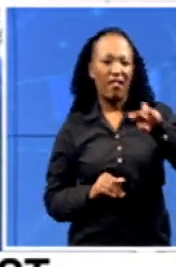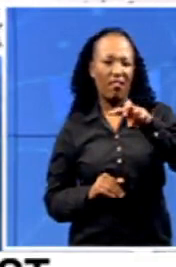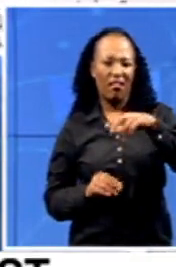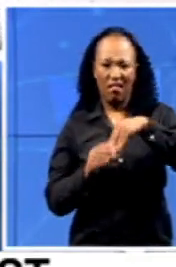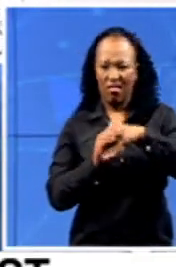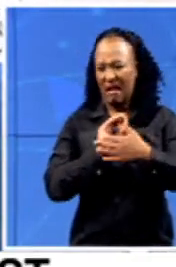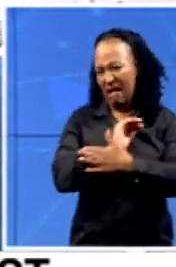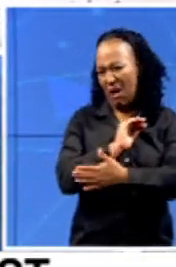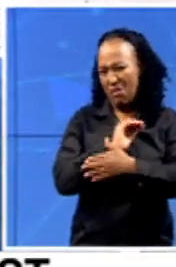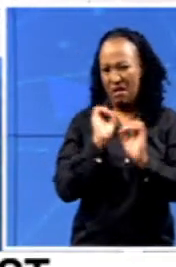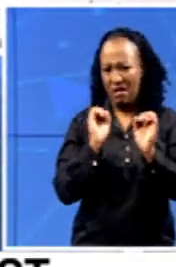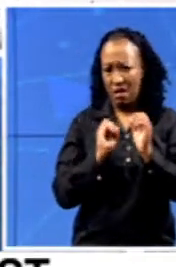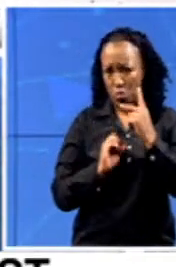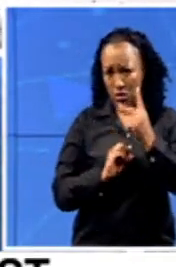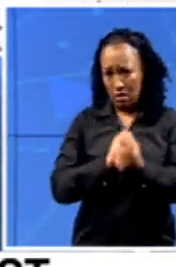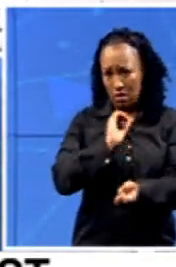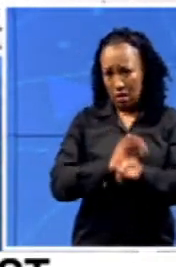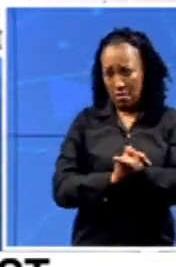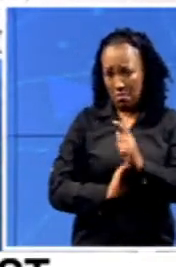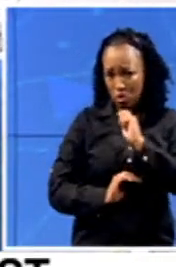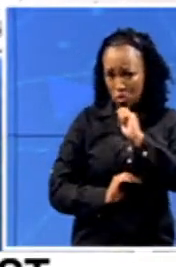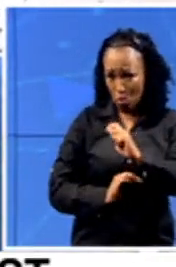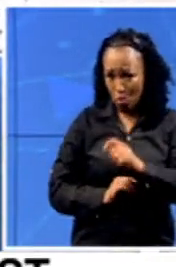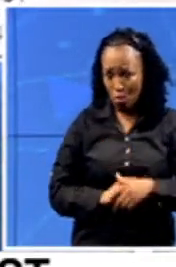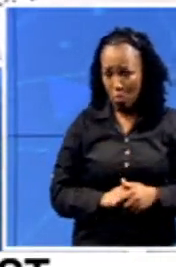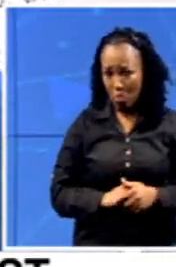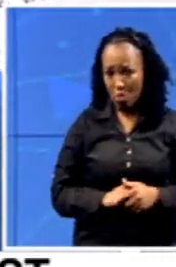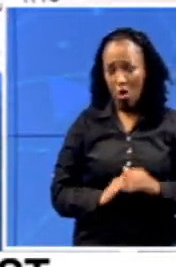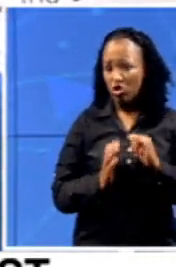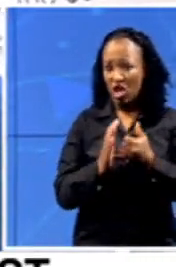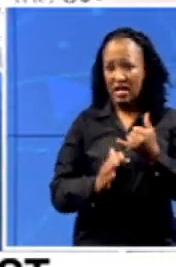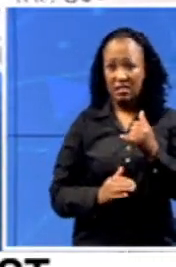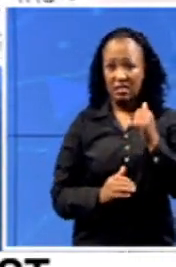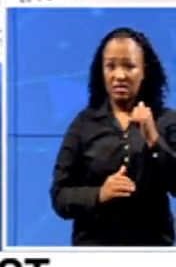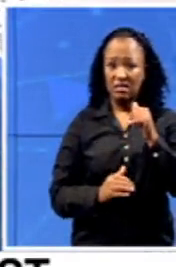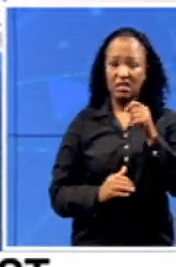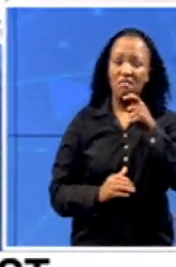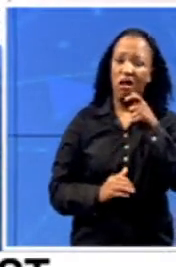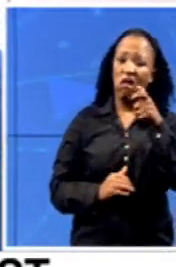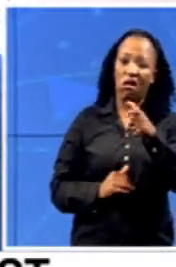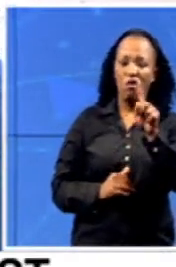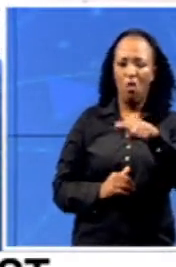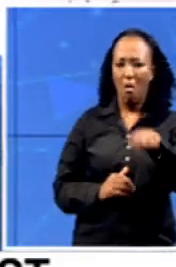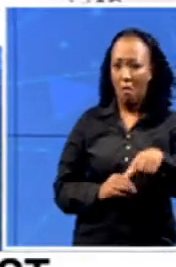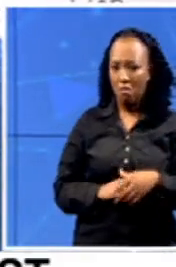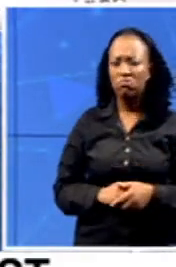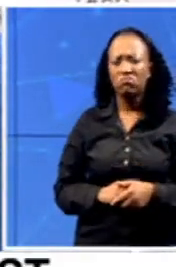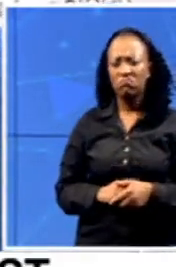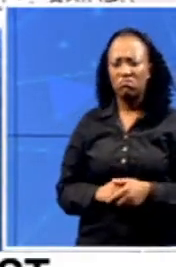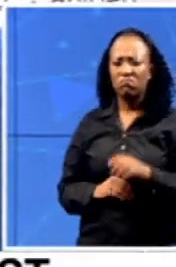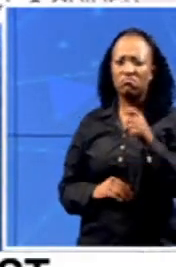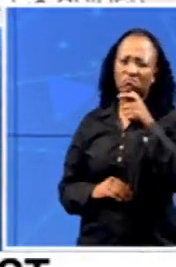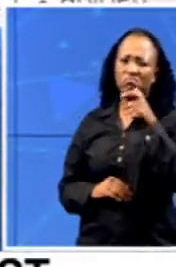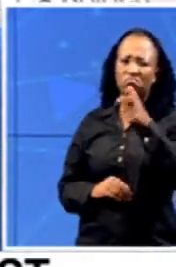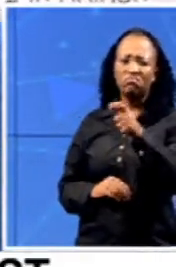country. Are you seeing that happening? Is it really true? Is it, or is it just a perception? I think it's very much a perception, and I think